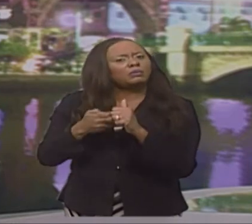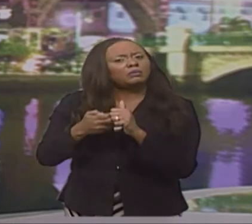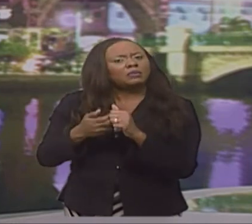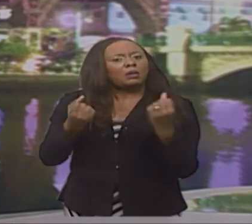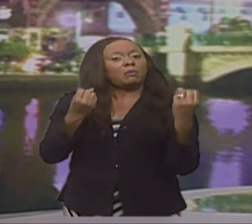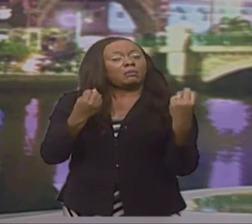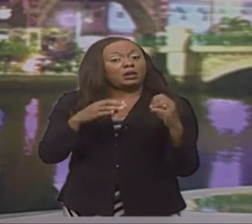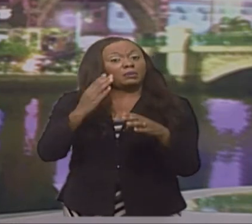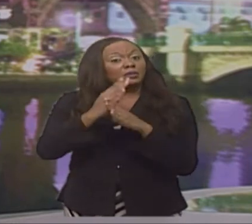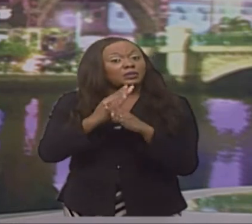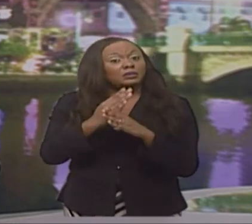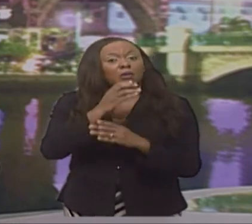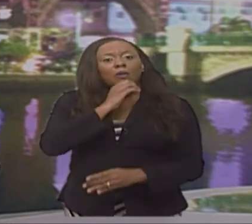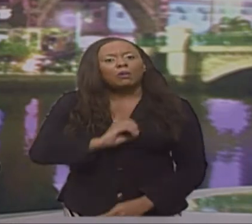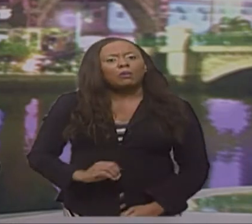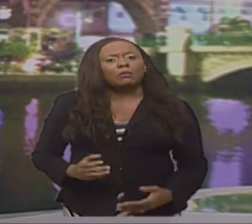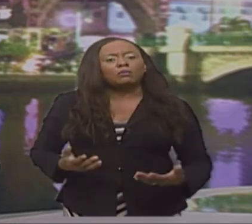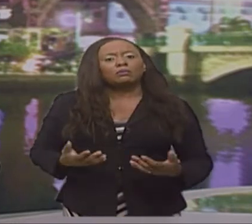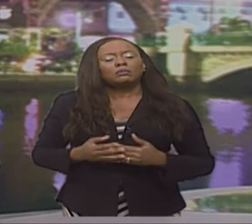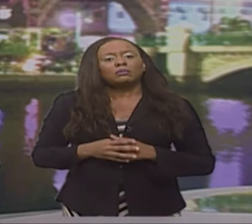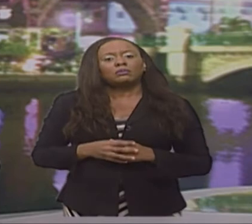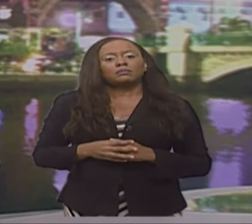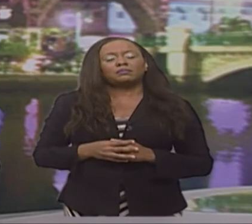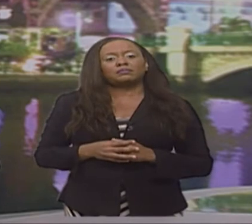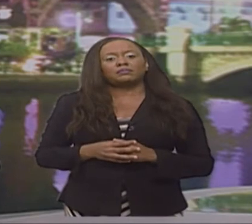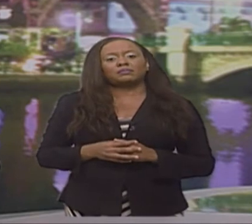of the buses are old.